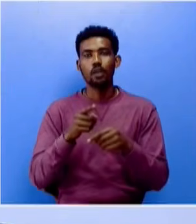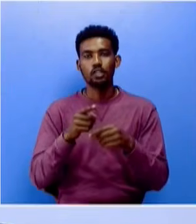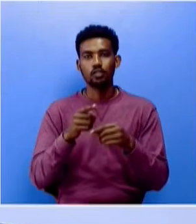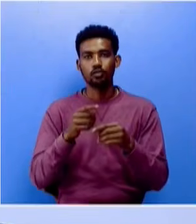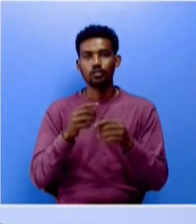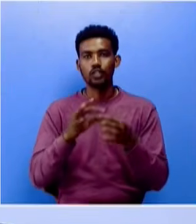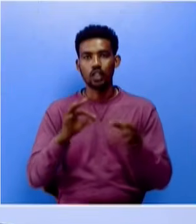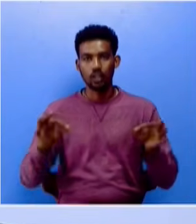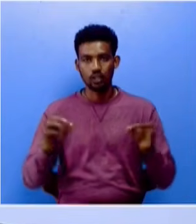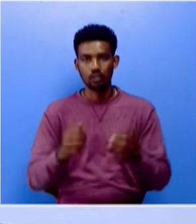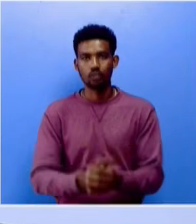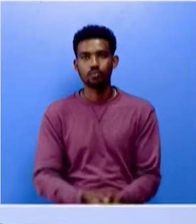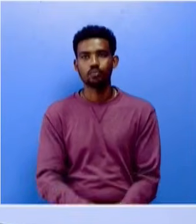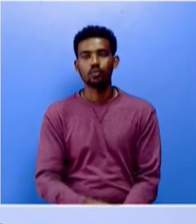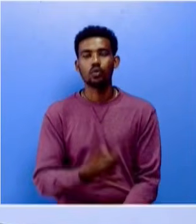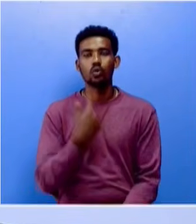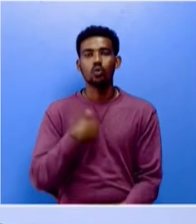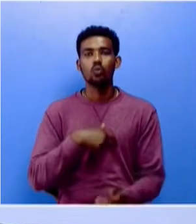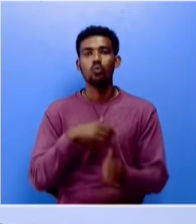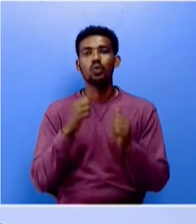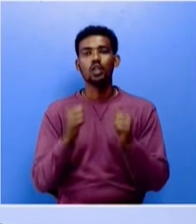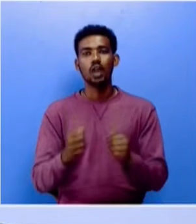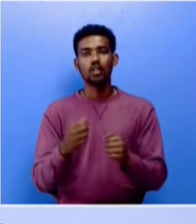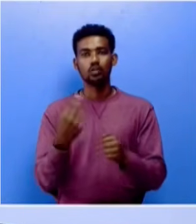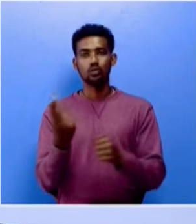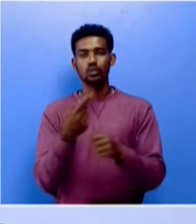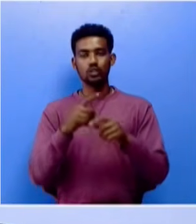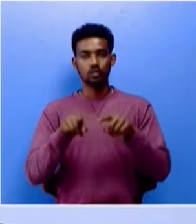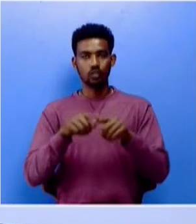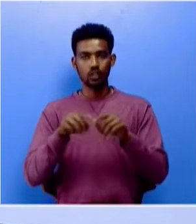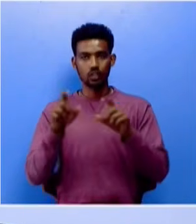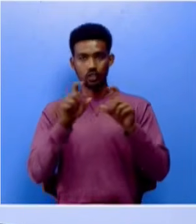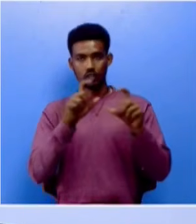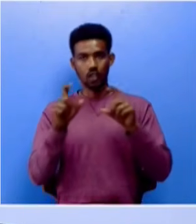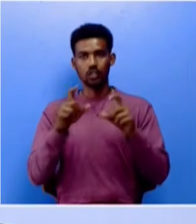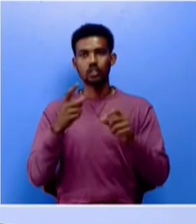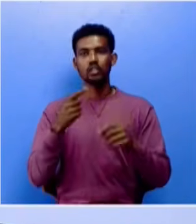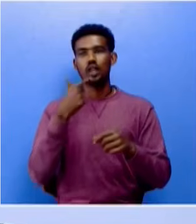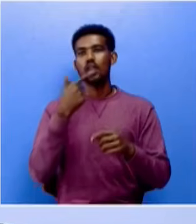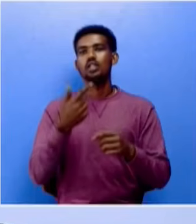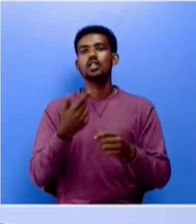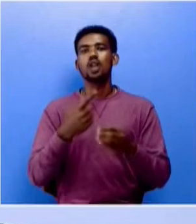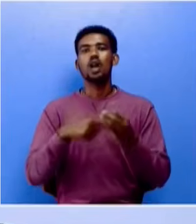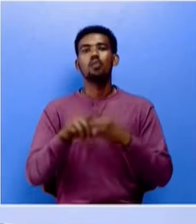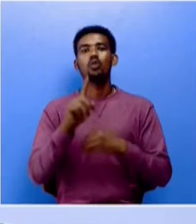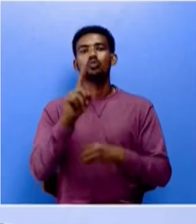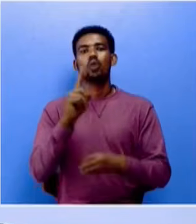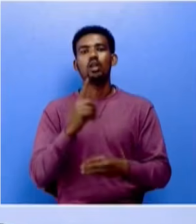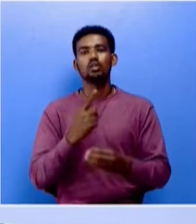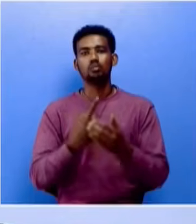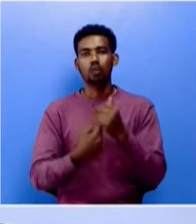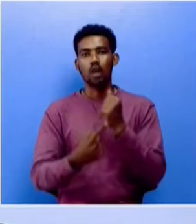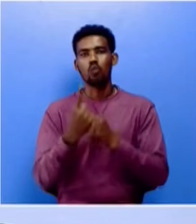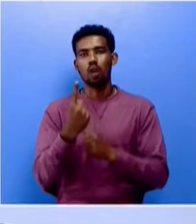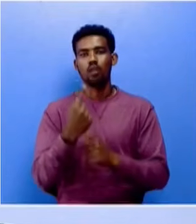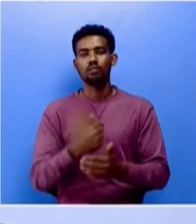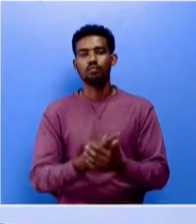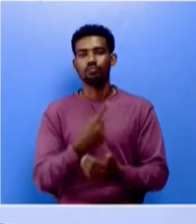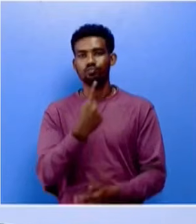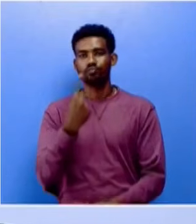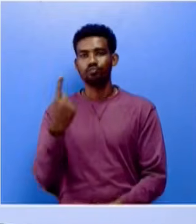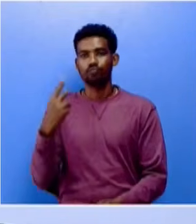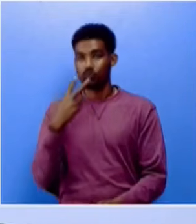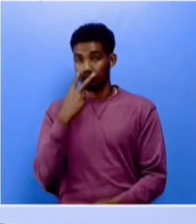affirmative sentence, we can use different structures. Let's say something about that one by one. Okay,